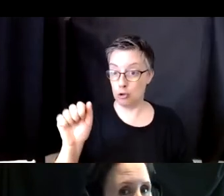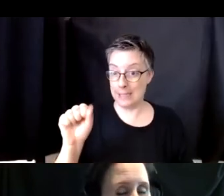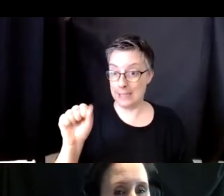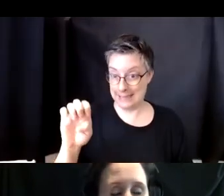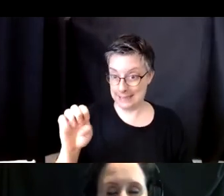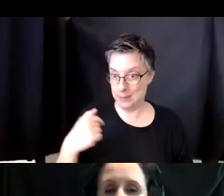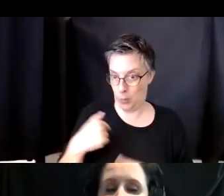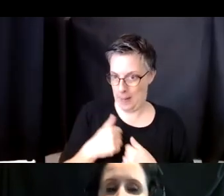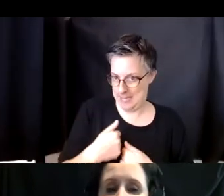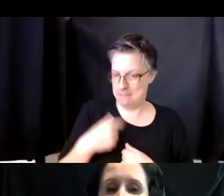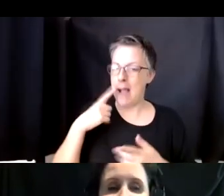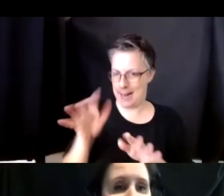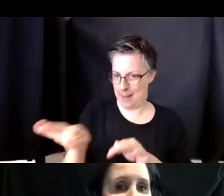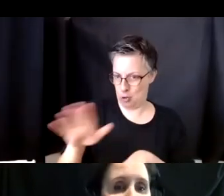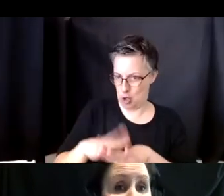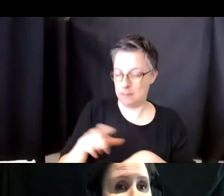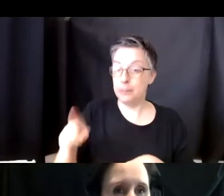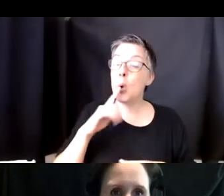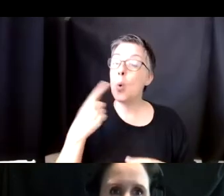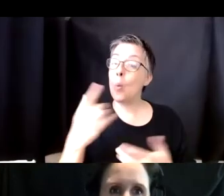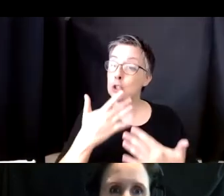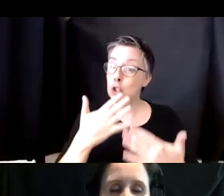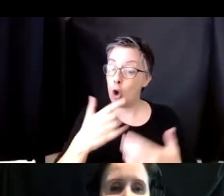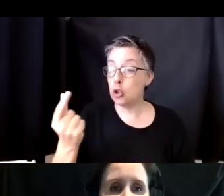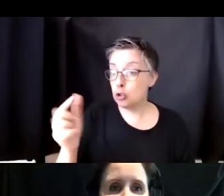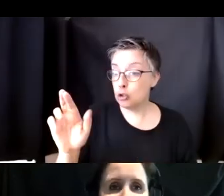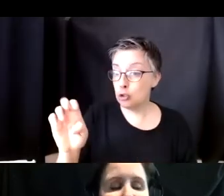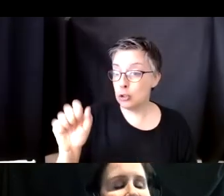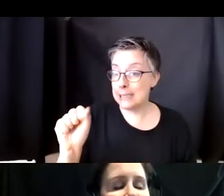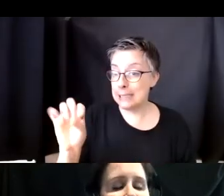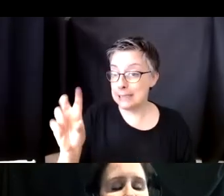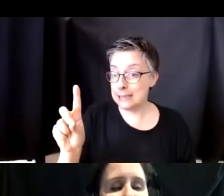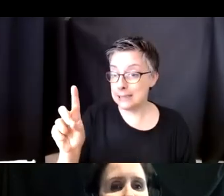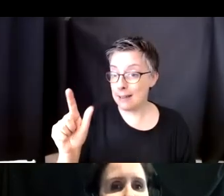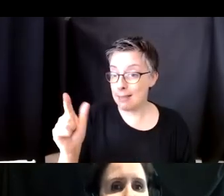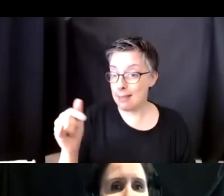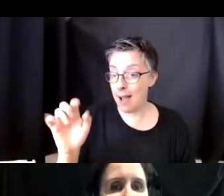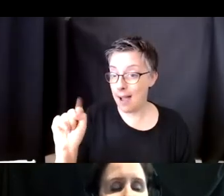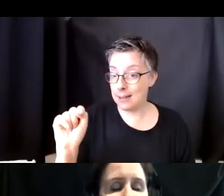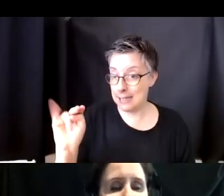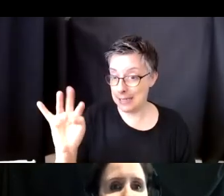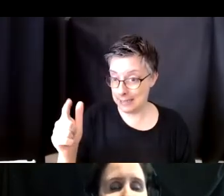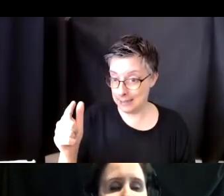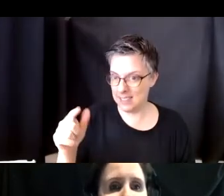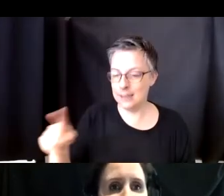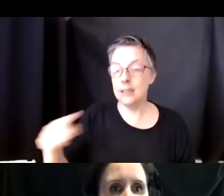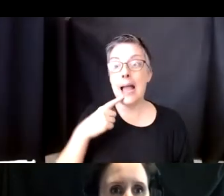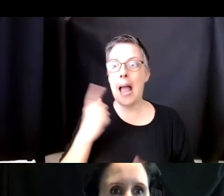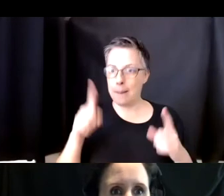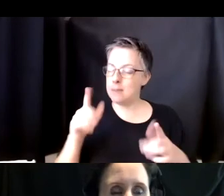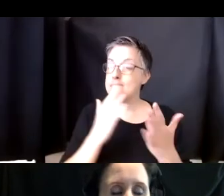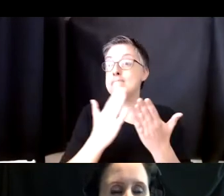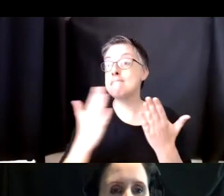had the captions on, and the song Grease Lightning was playing. She said, "Oh my